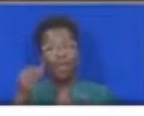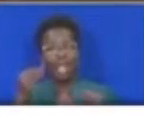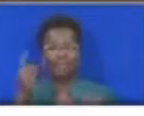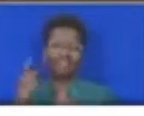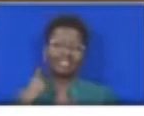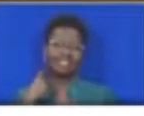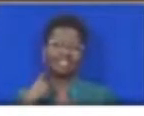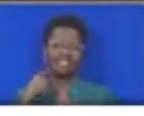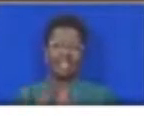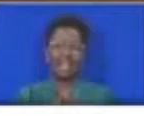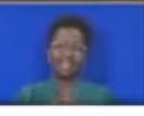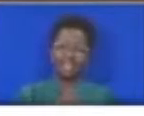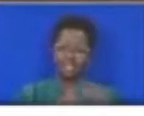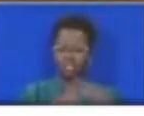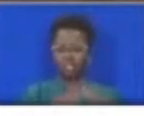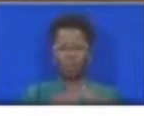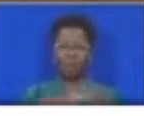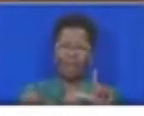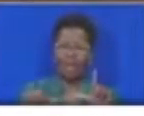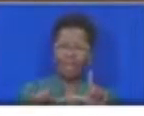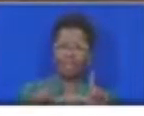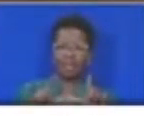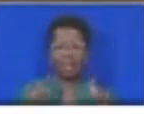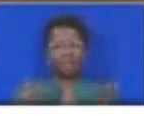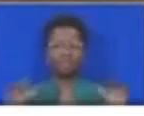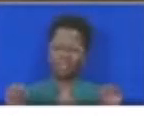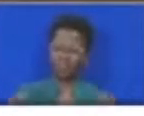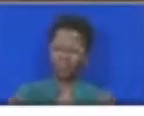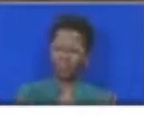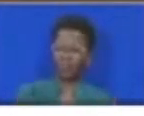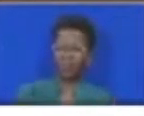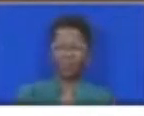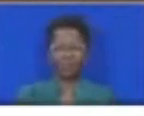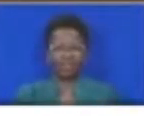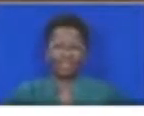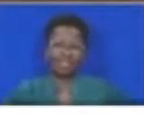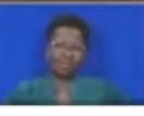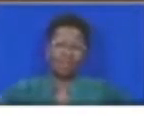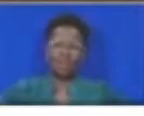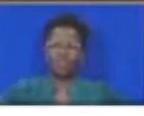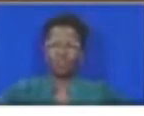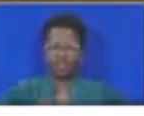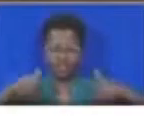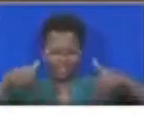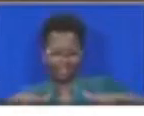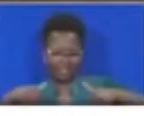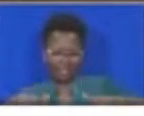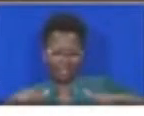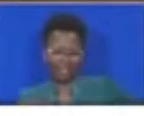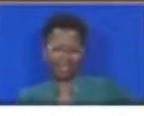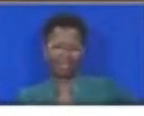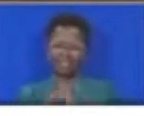as top quality leather, atmospheric lighting, spacious, luxurious interior with specially